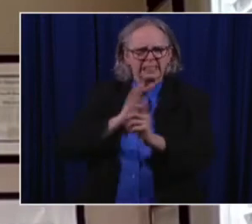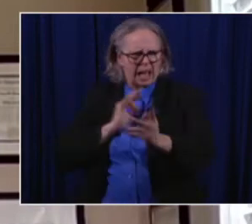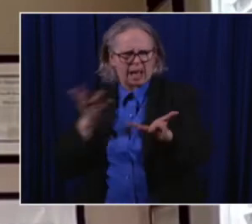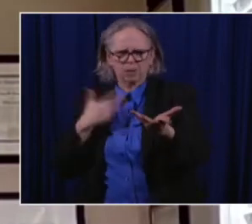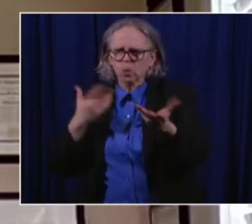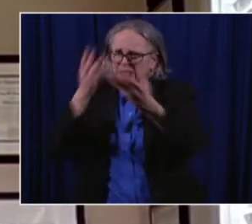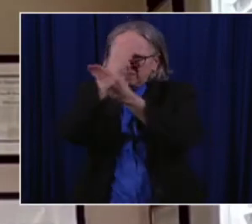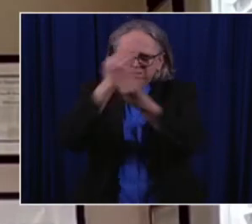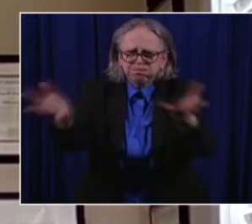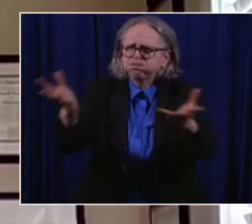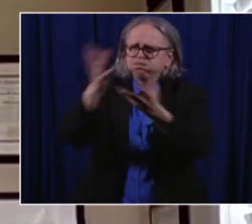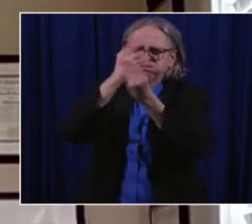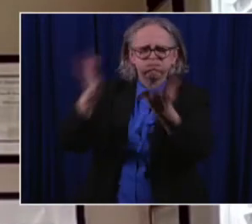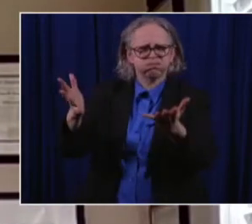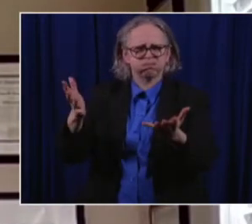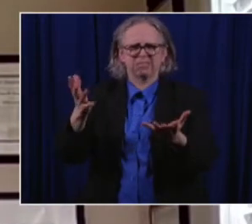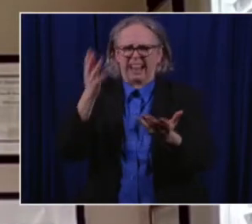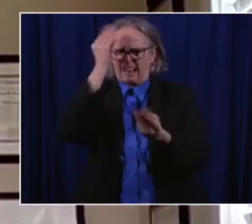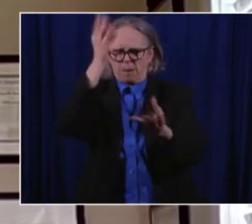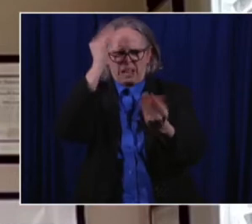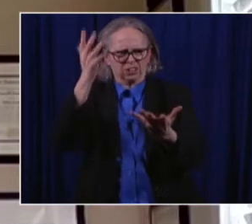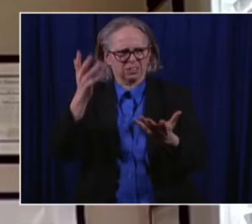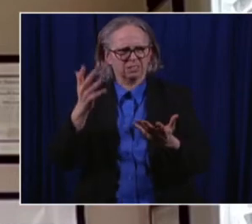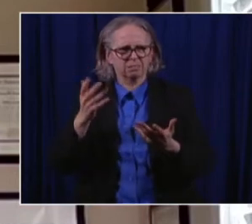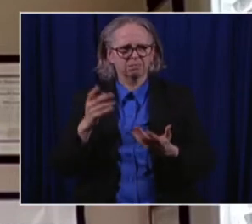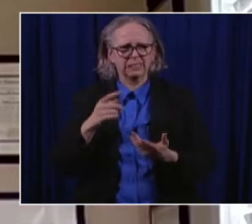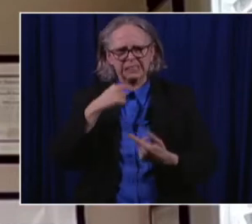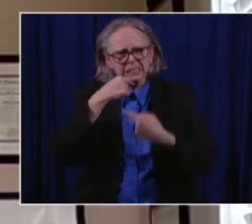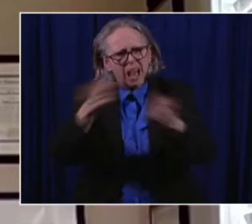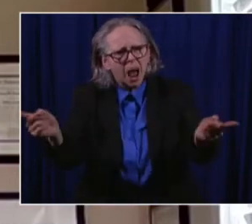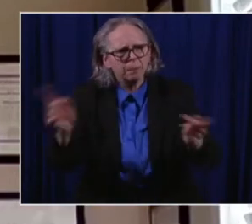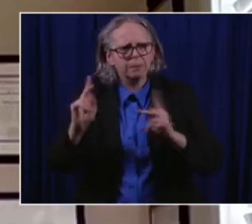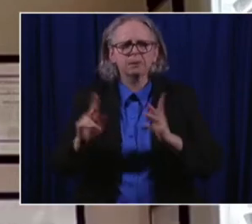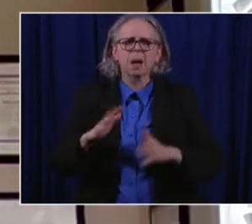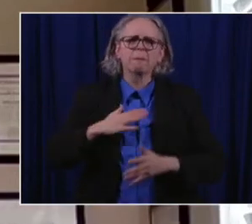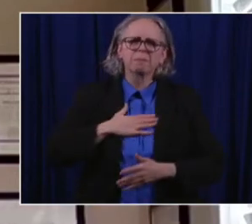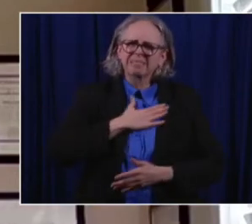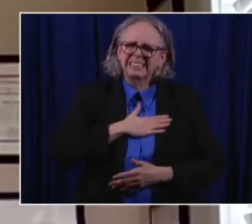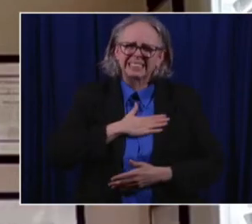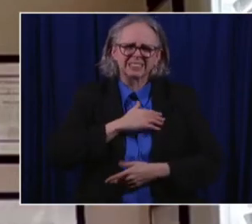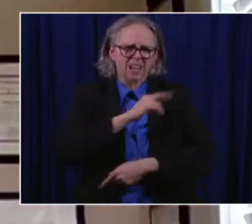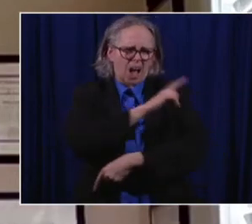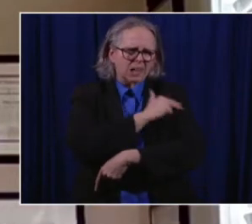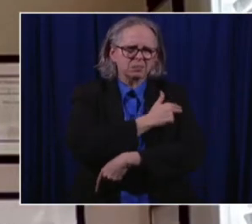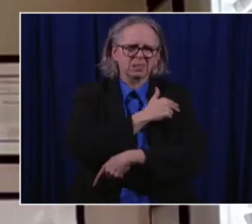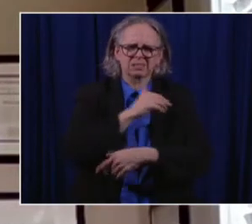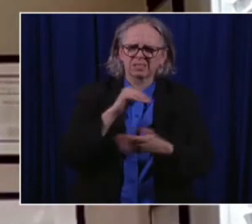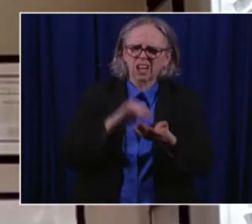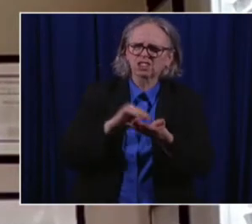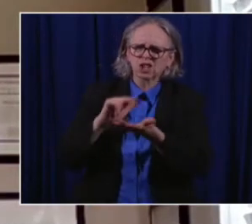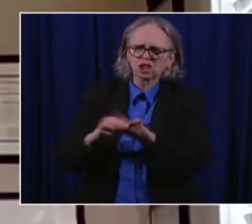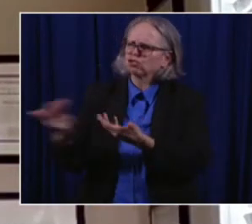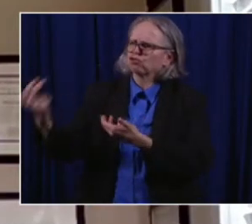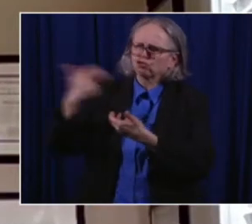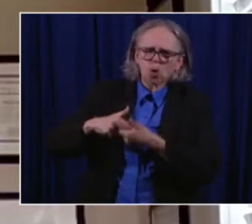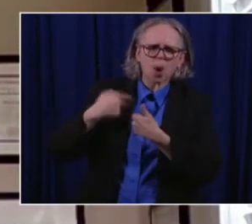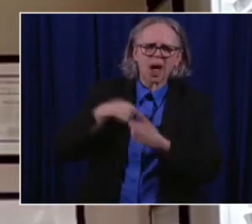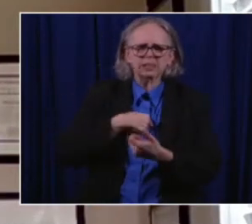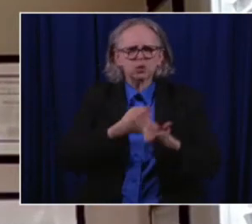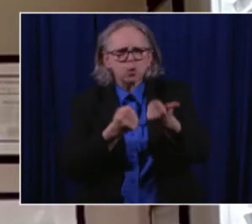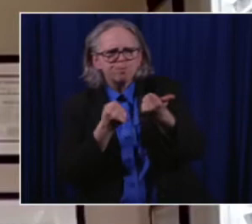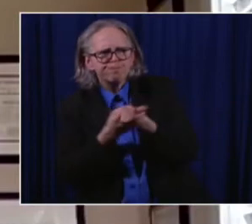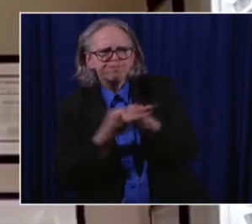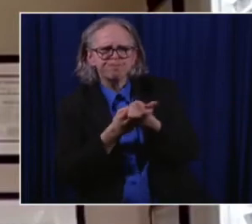that message and to have them join us as ambassadors for the safety of these vaccines, which